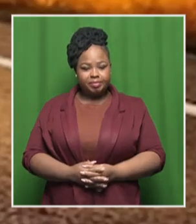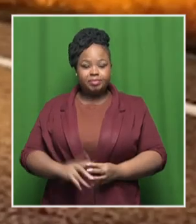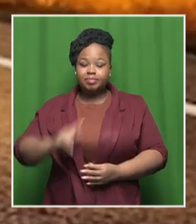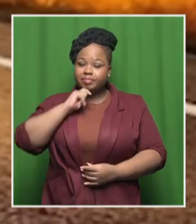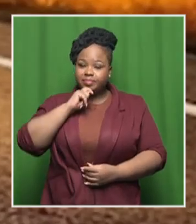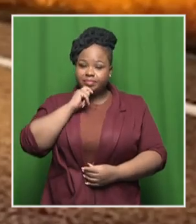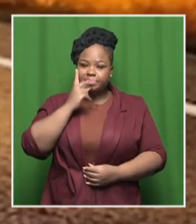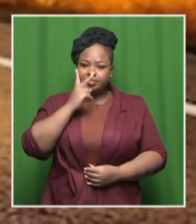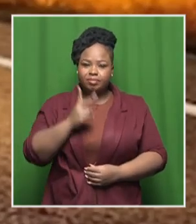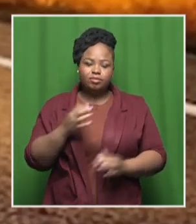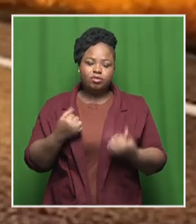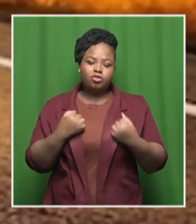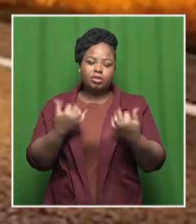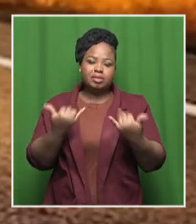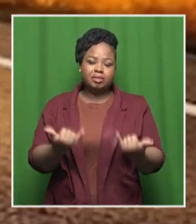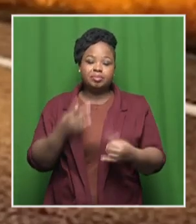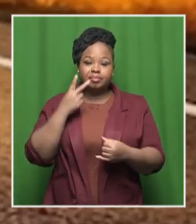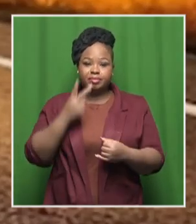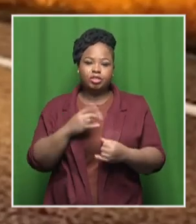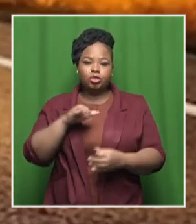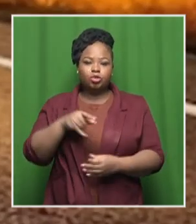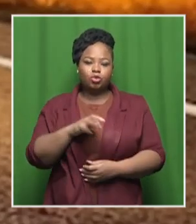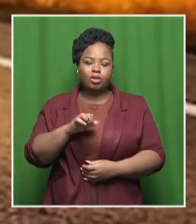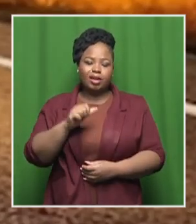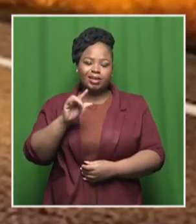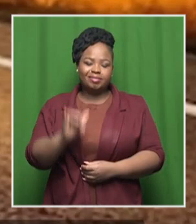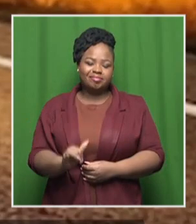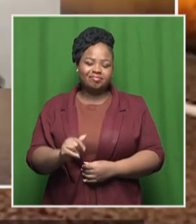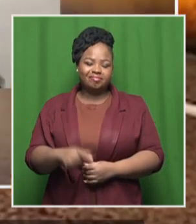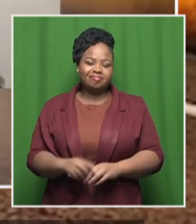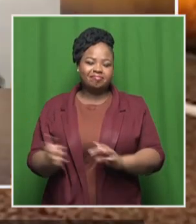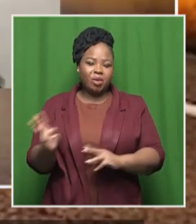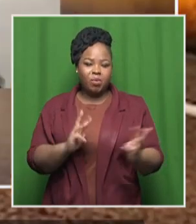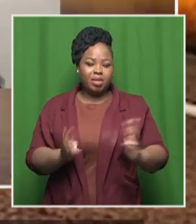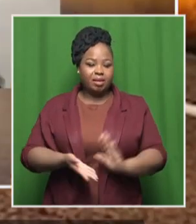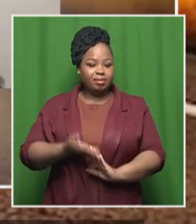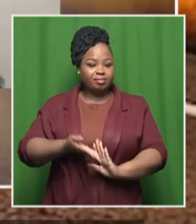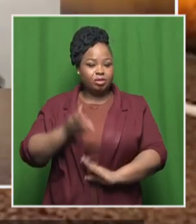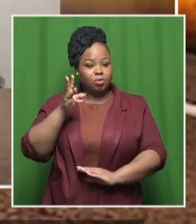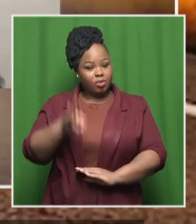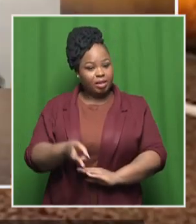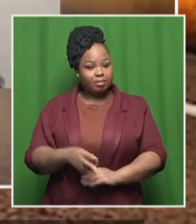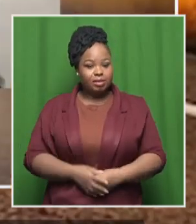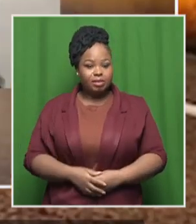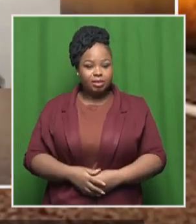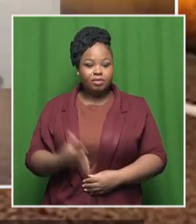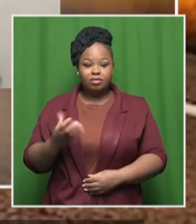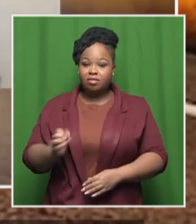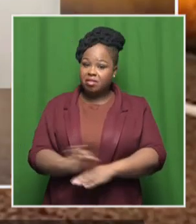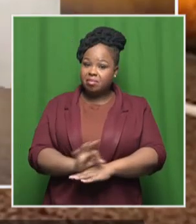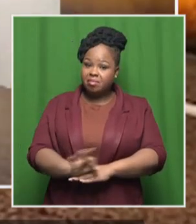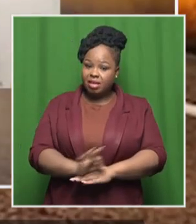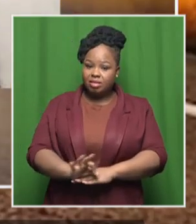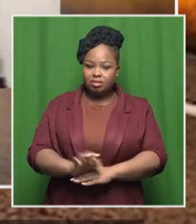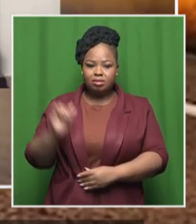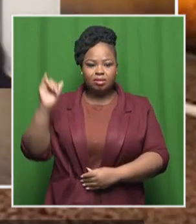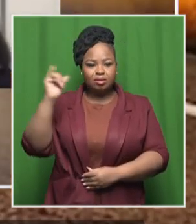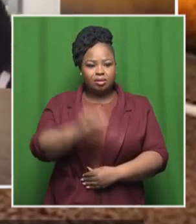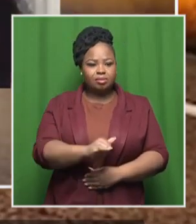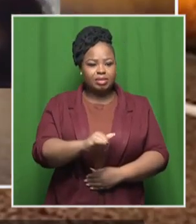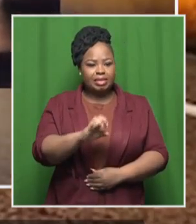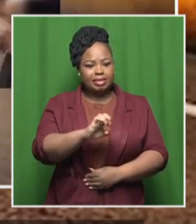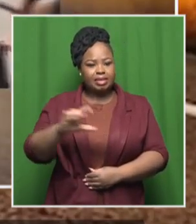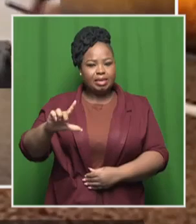Good morning. Let's have a look at the roads and stick around as well. Joel Guy here with your important weather update in just a moment. If you've got any plans to fly in or out of the